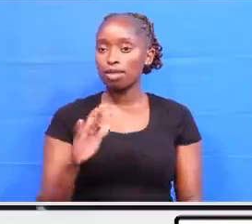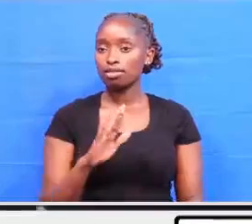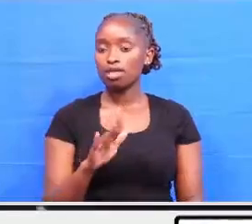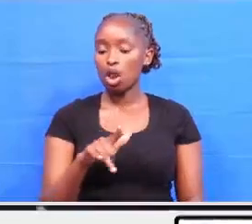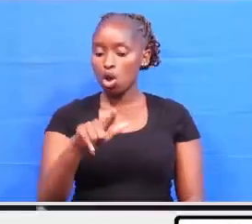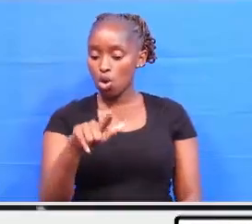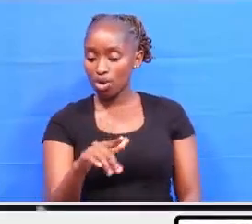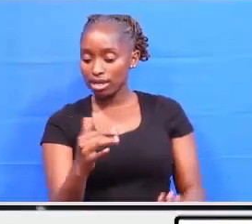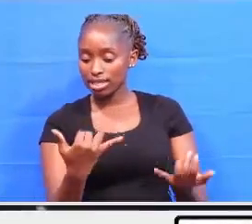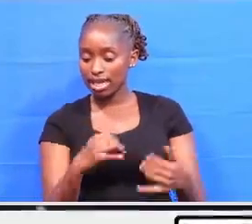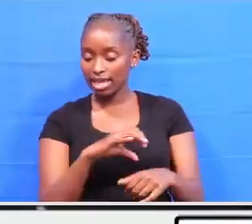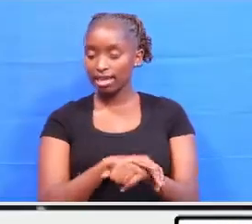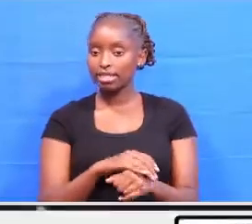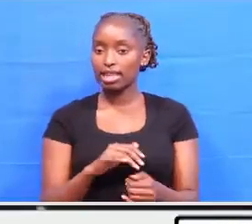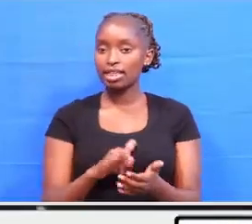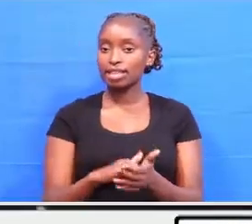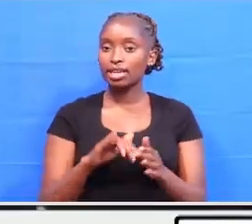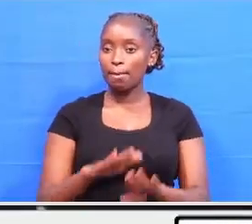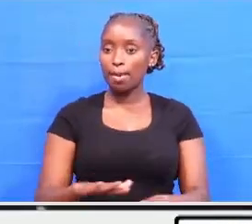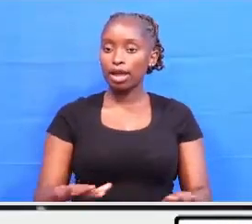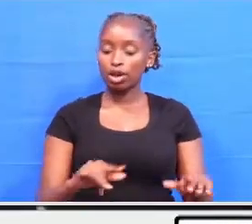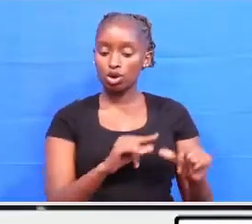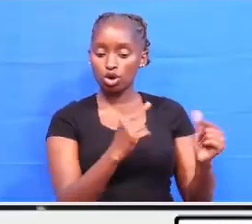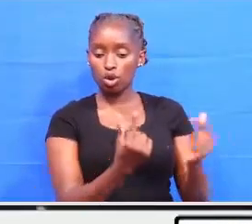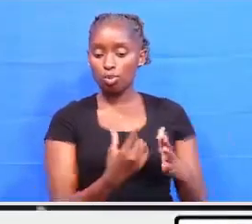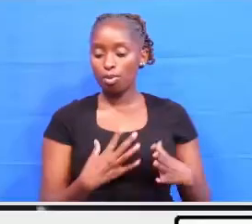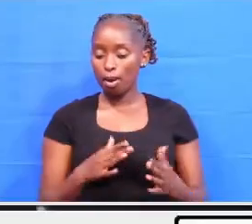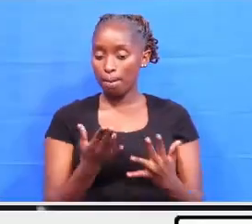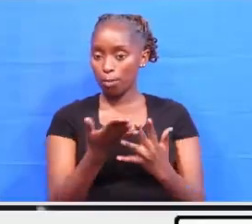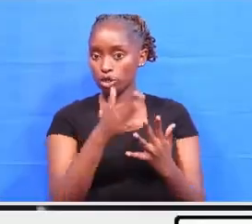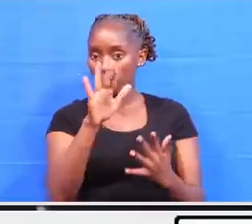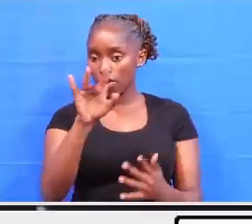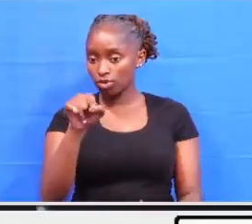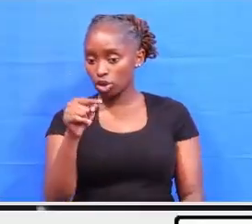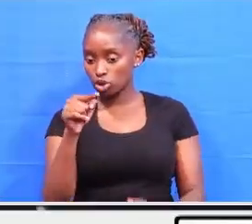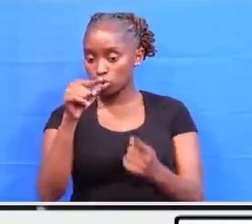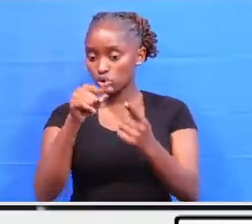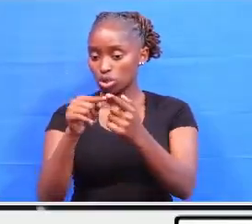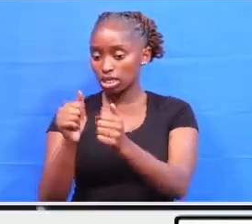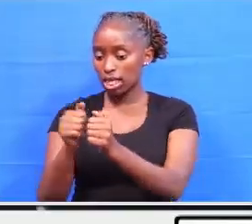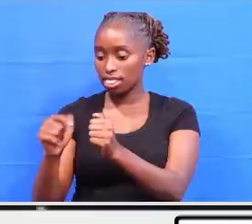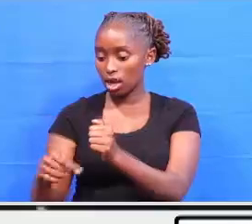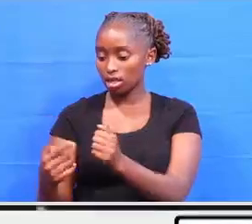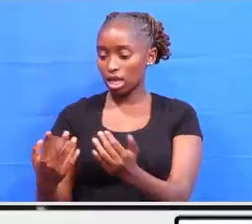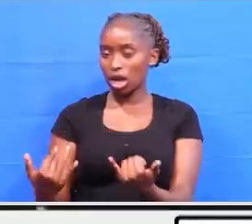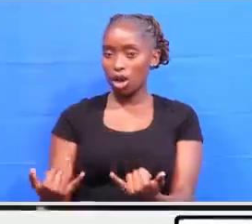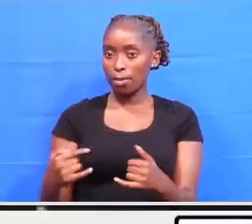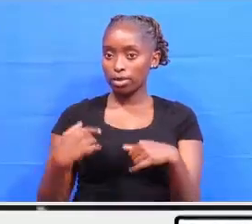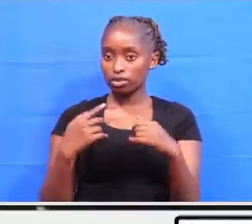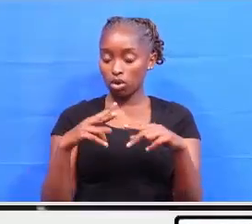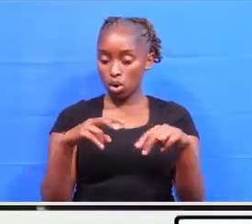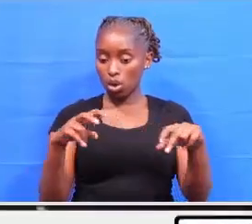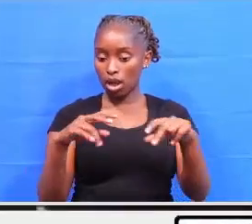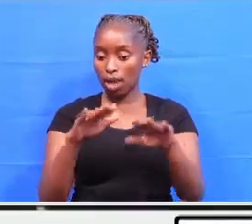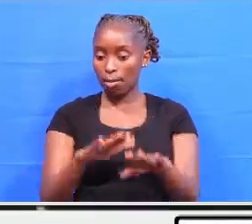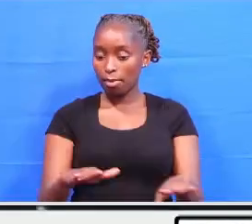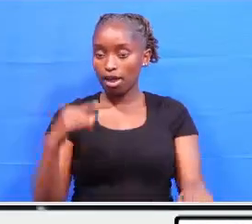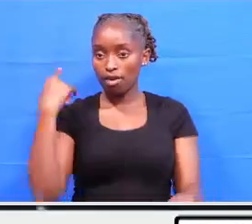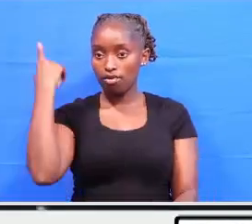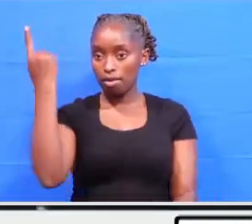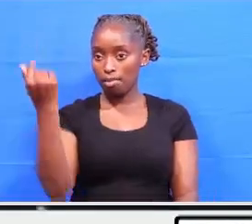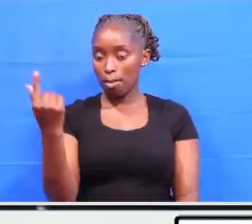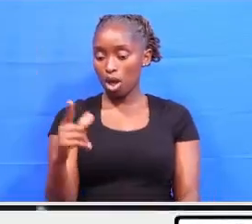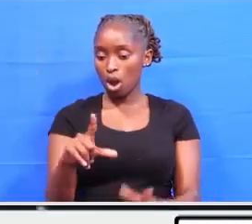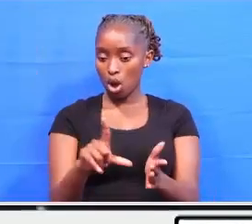get this market range of people between 5,000 to 10,000 shillings. Now, I'm looking at the market for cash loans and I'm